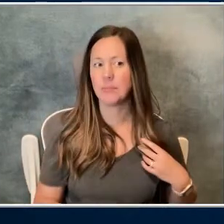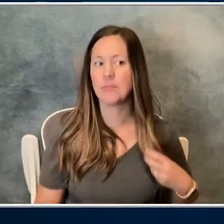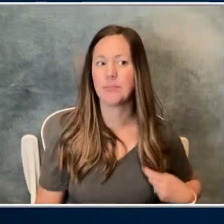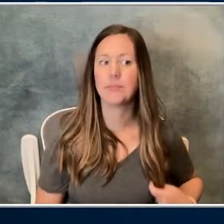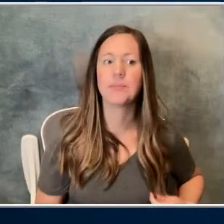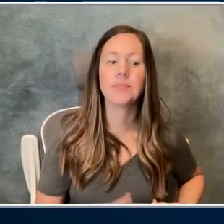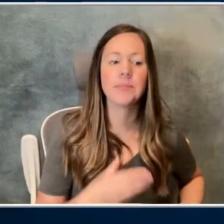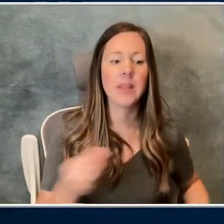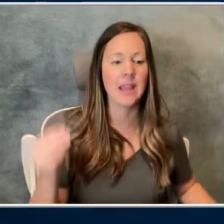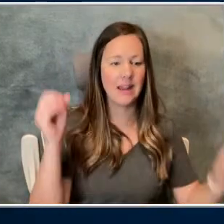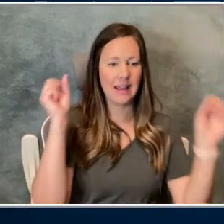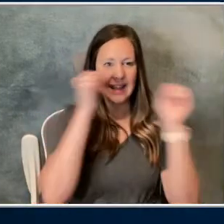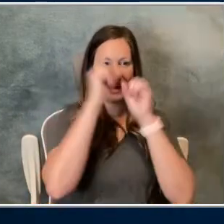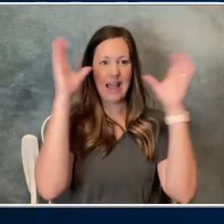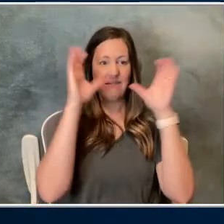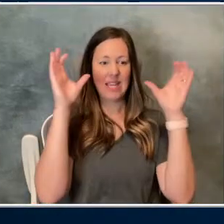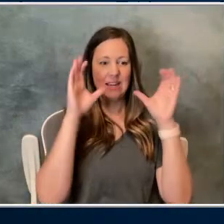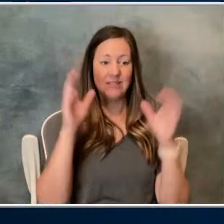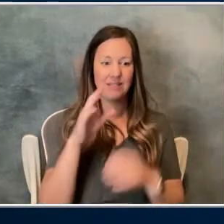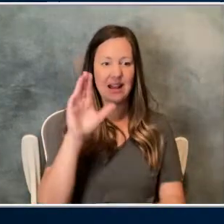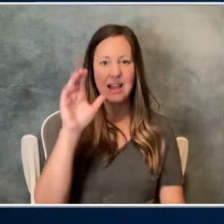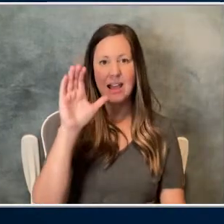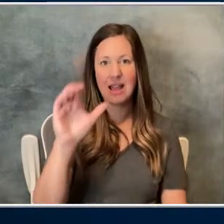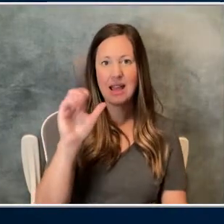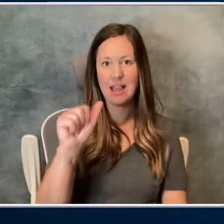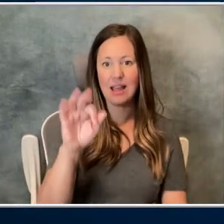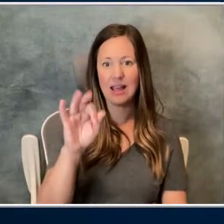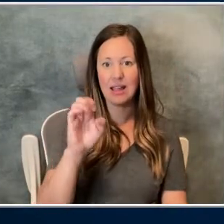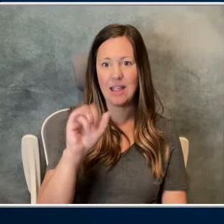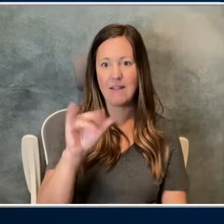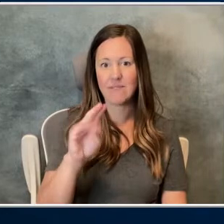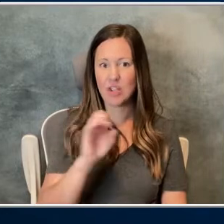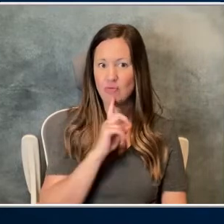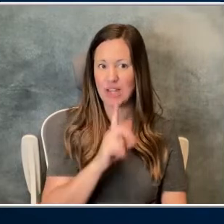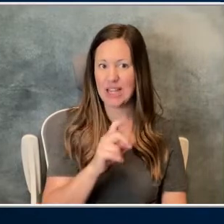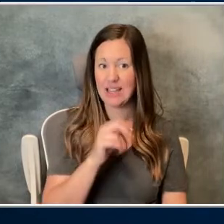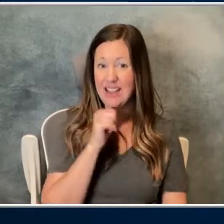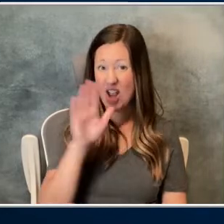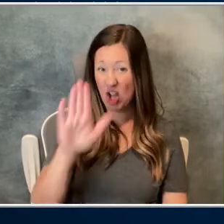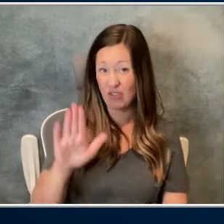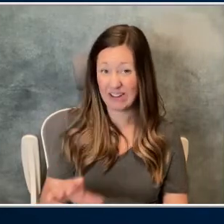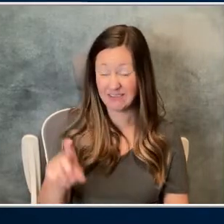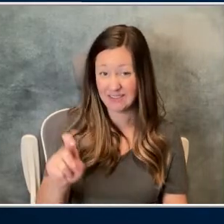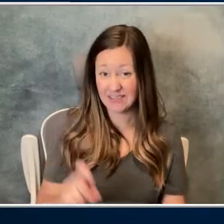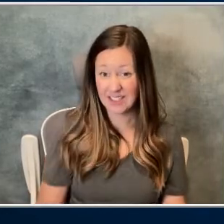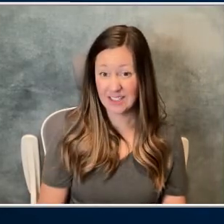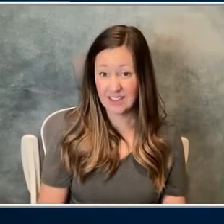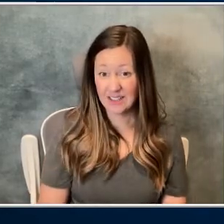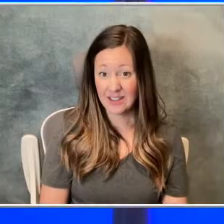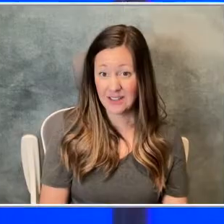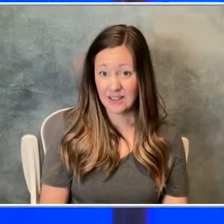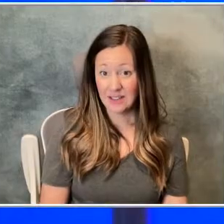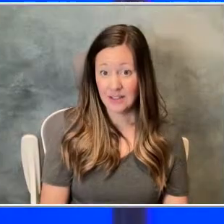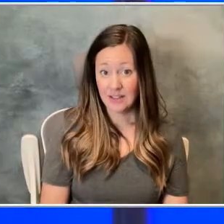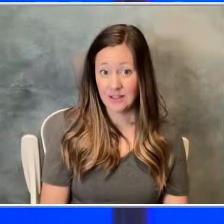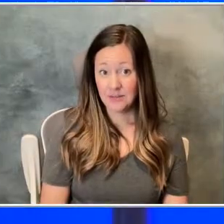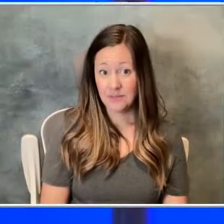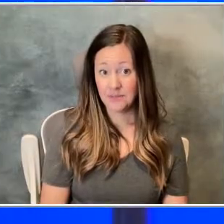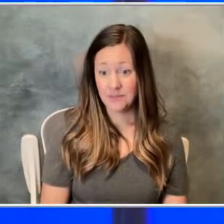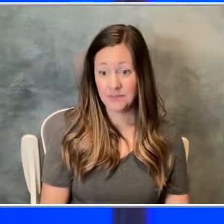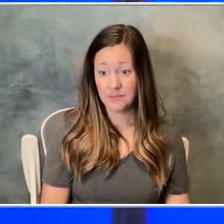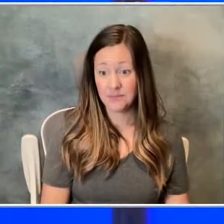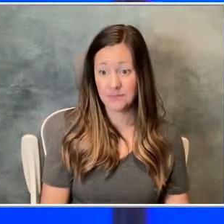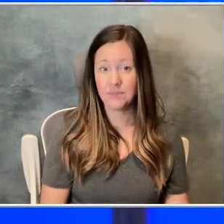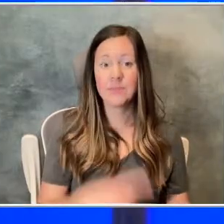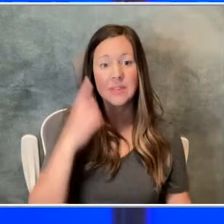run, not really great for fatigue. I mean, I think that much of the benefit is right